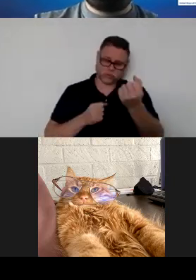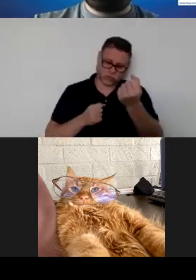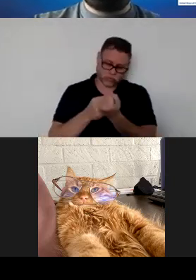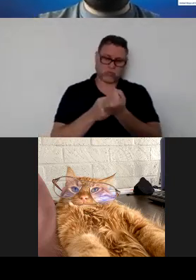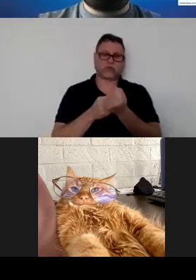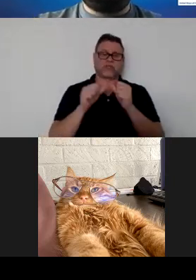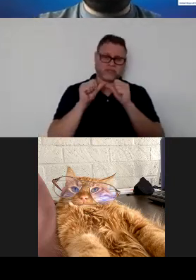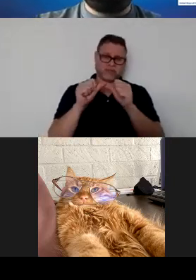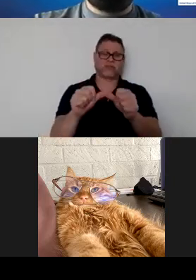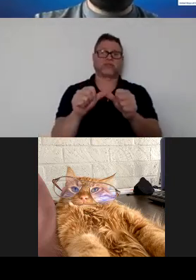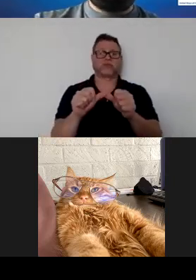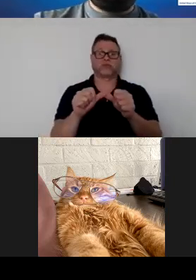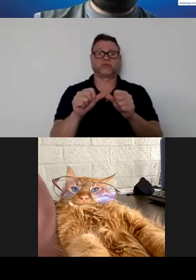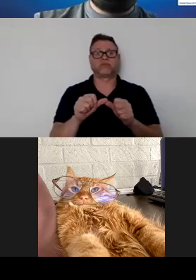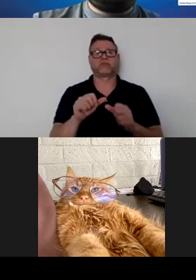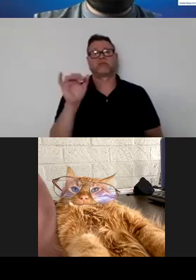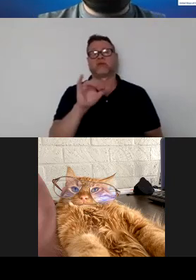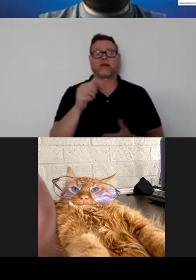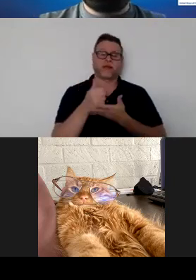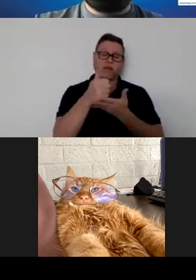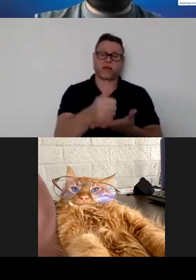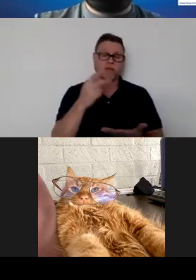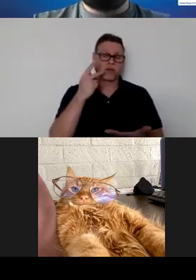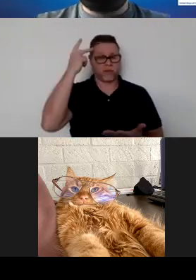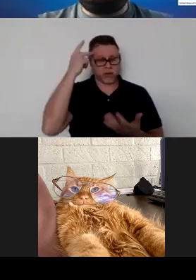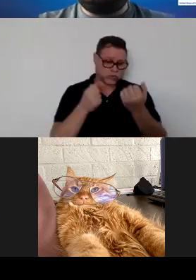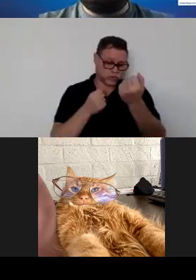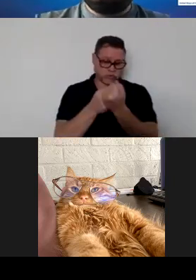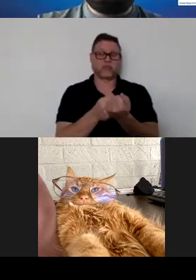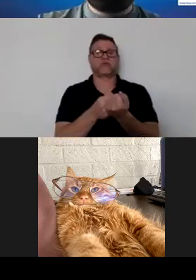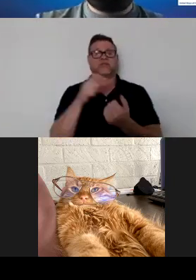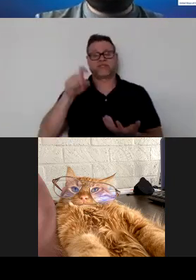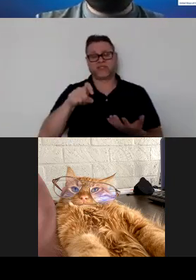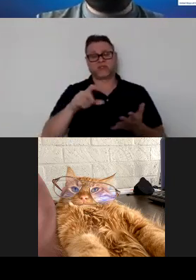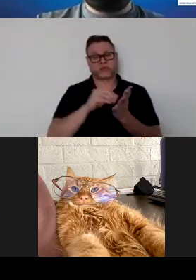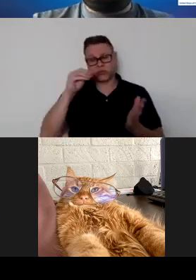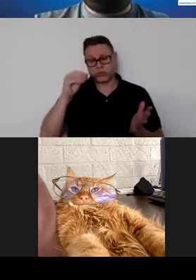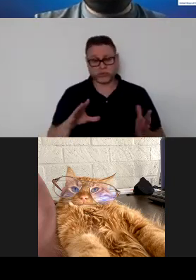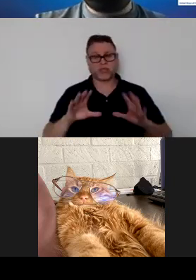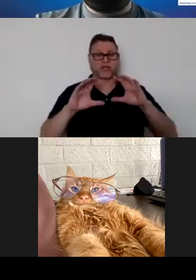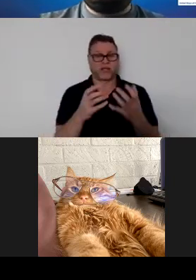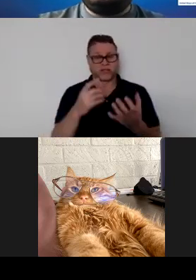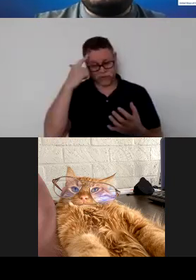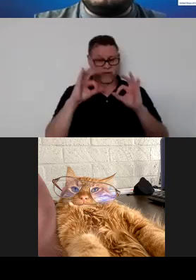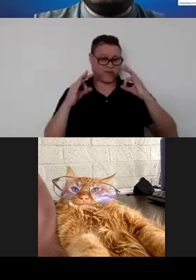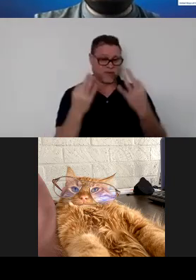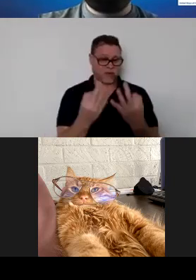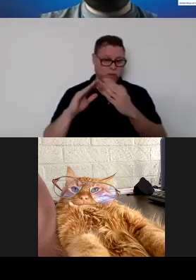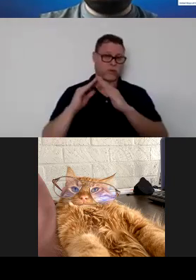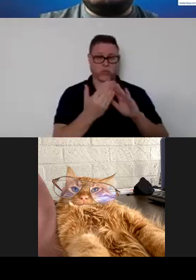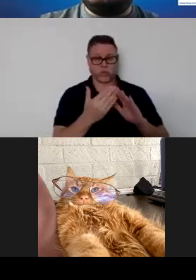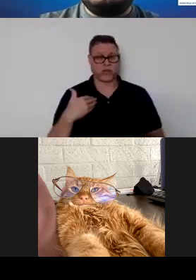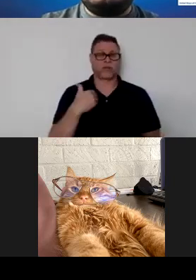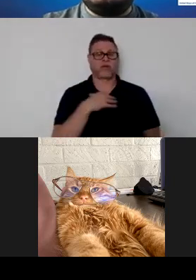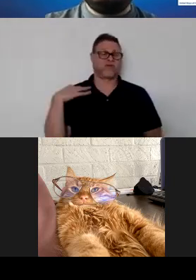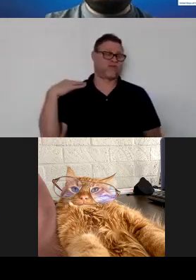family and community engagement practices, such as helping parents in supporting the needs of students, classes for families and community members,